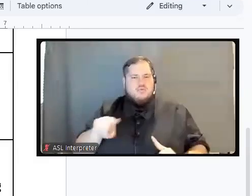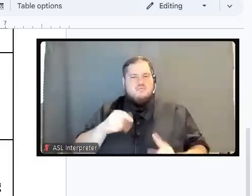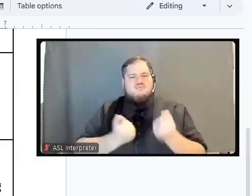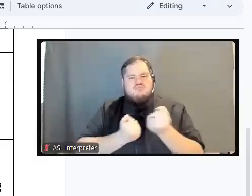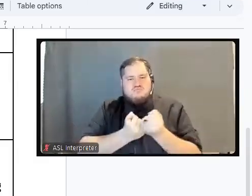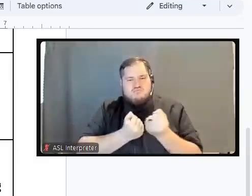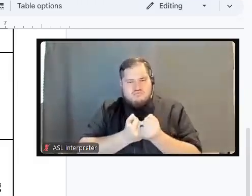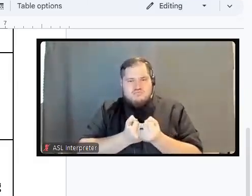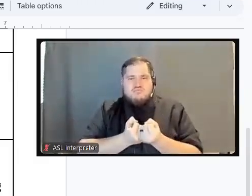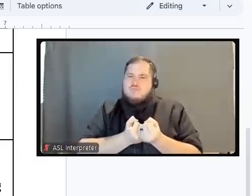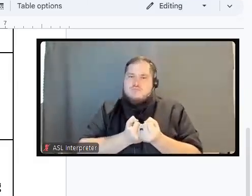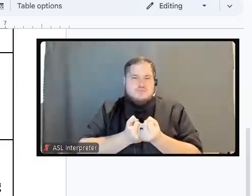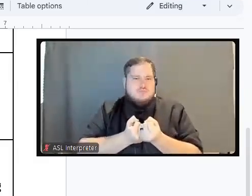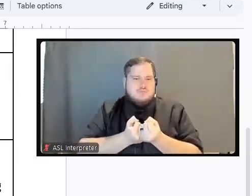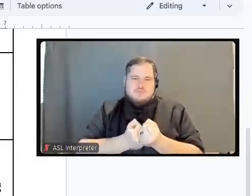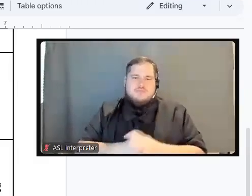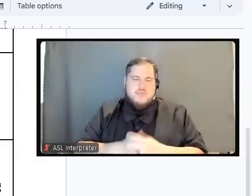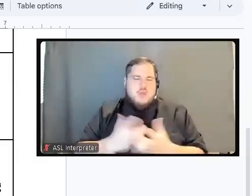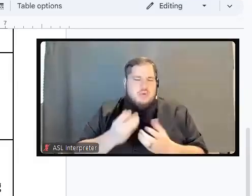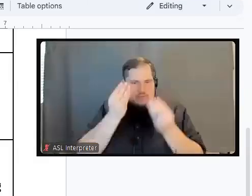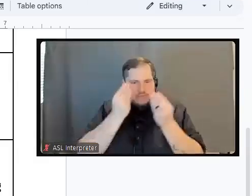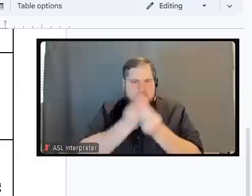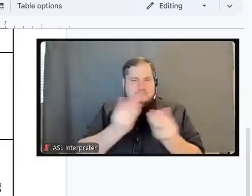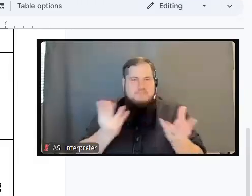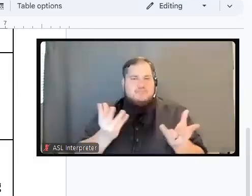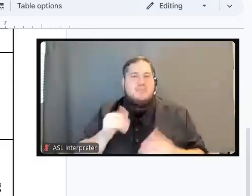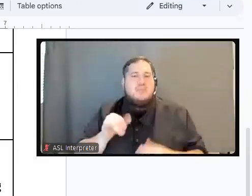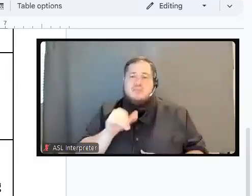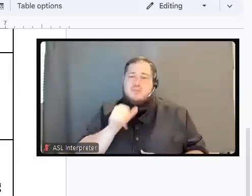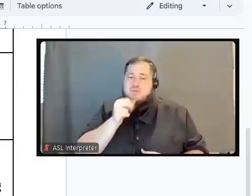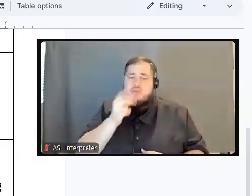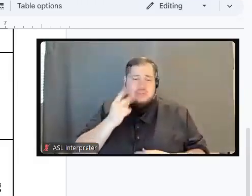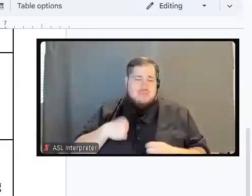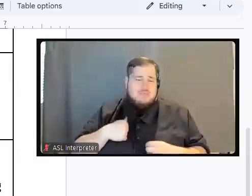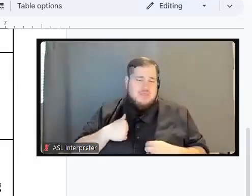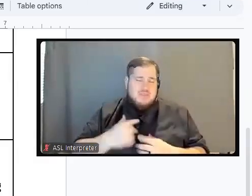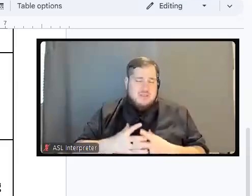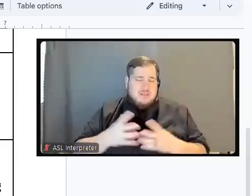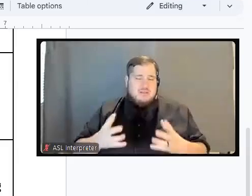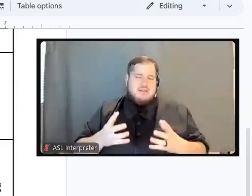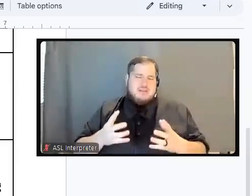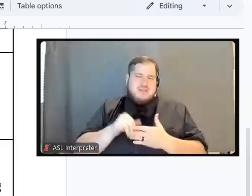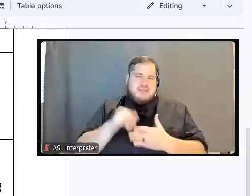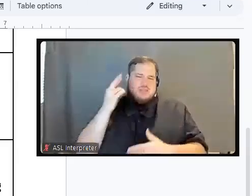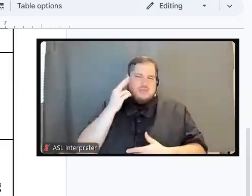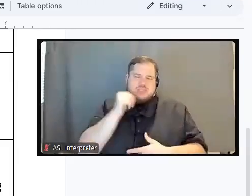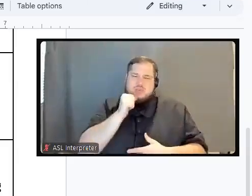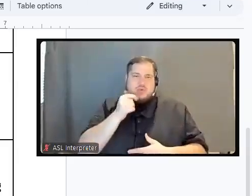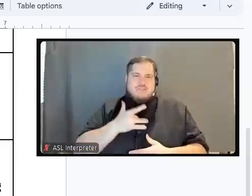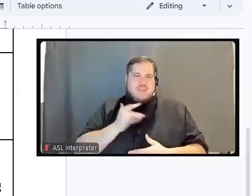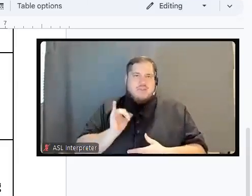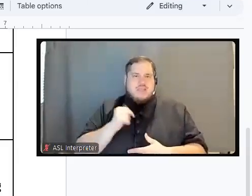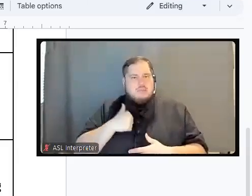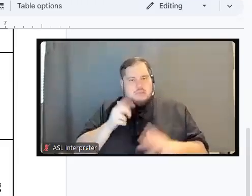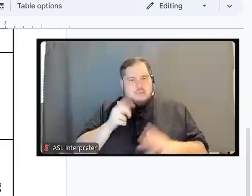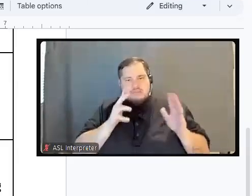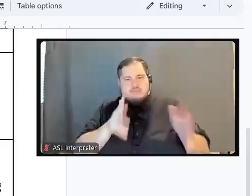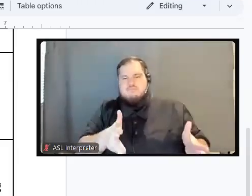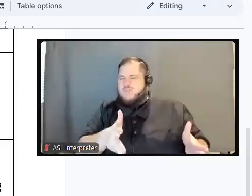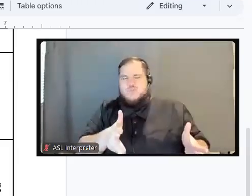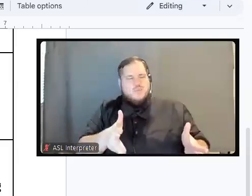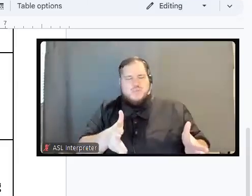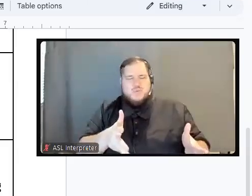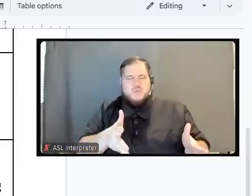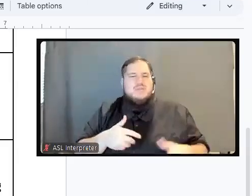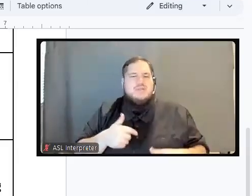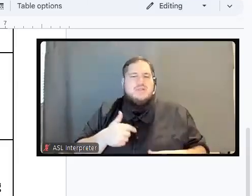as normal. So just wanted to let you know if you don't see me as much, that's why, but don't feel like I'm abandoning you or anything like that, because that's